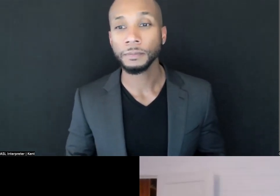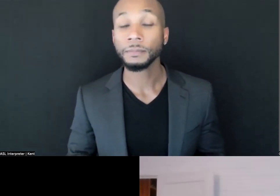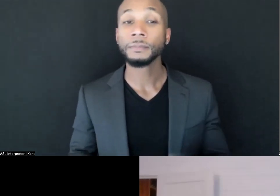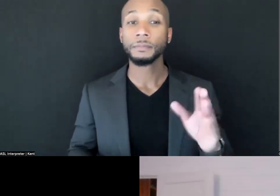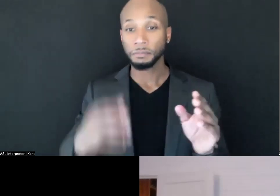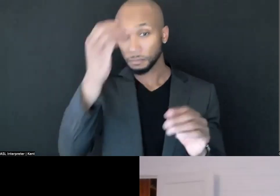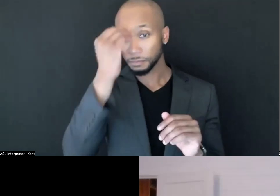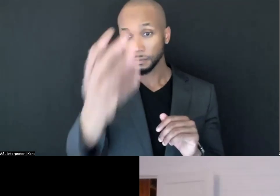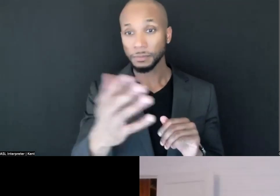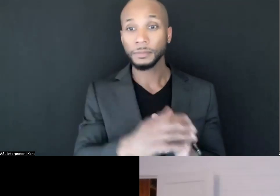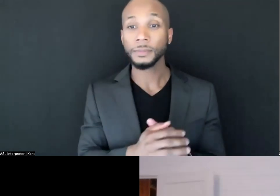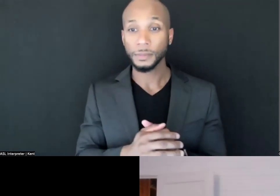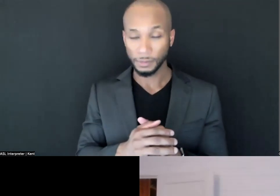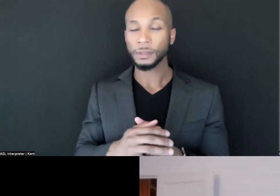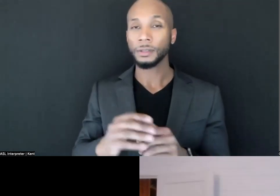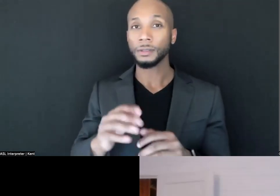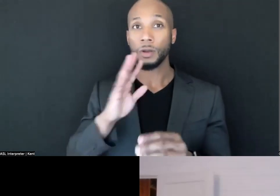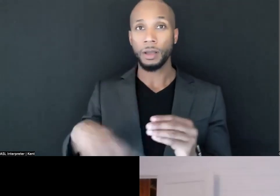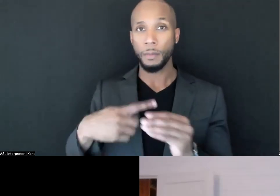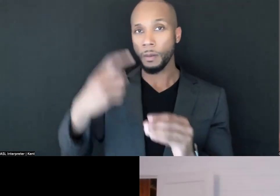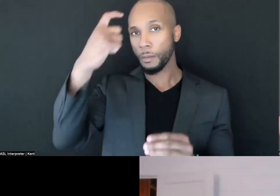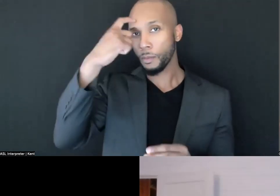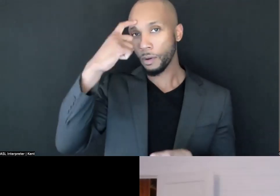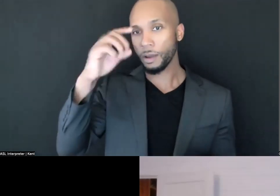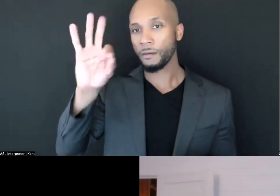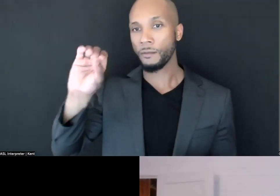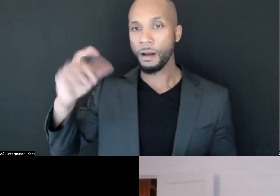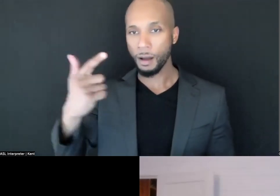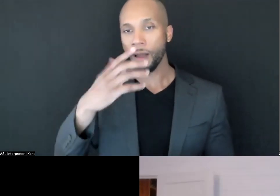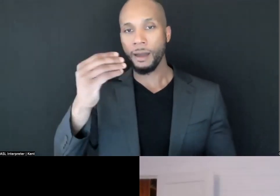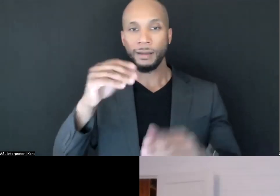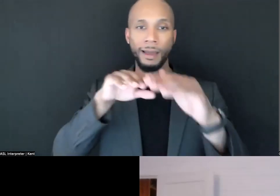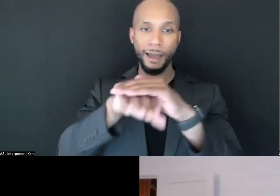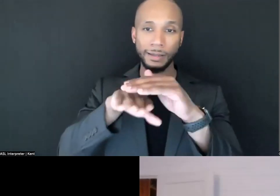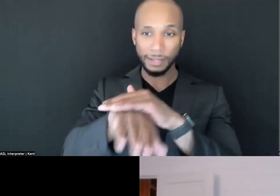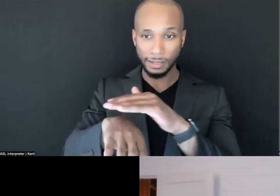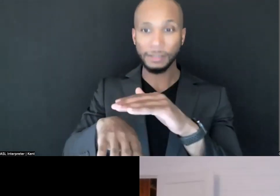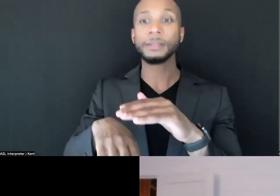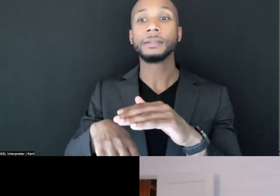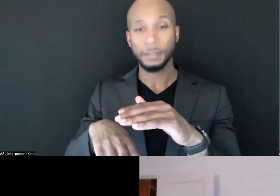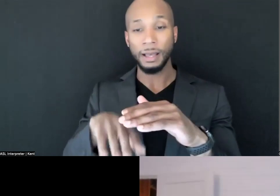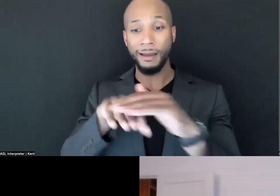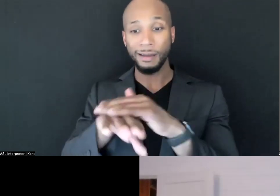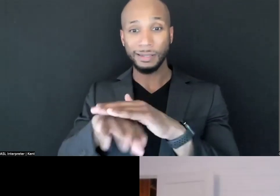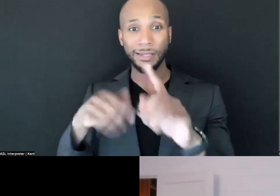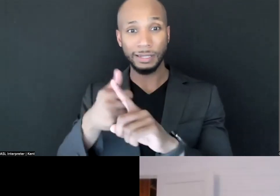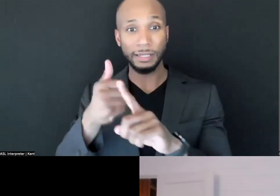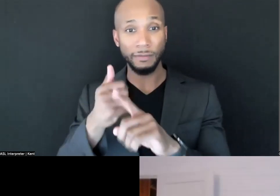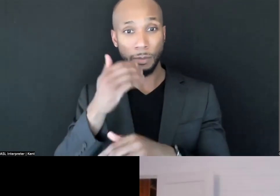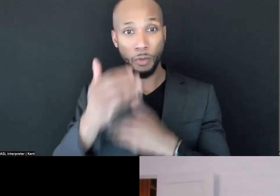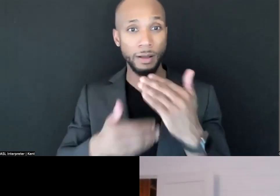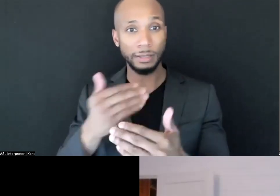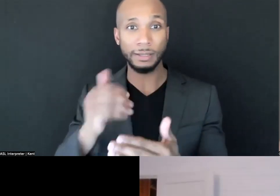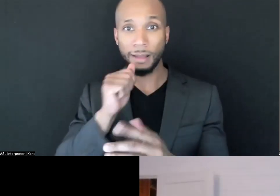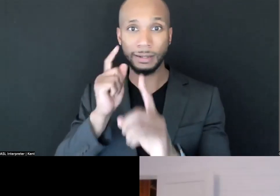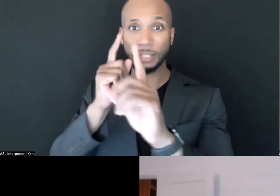way, speaking of brain fog and access and accessibility being a process, not a destination,